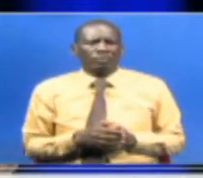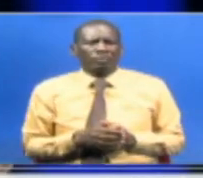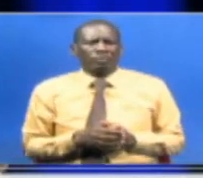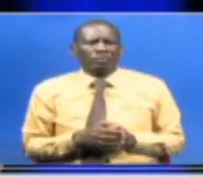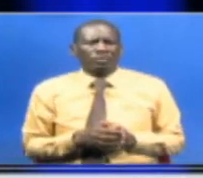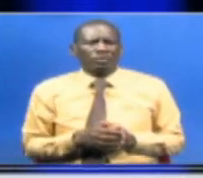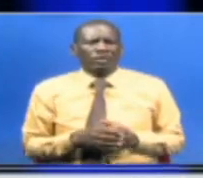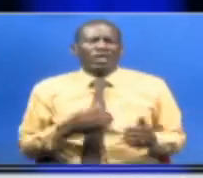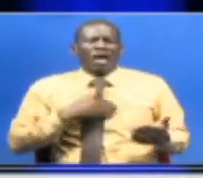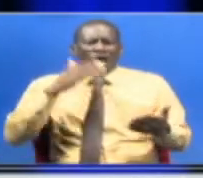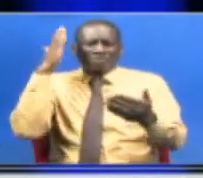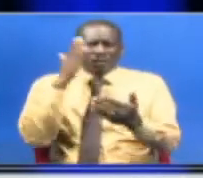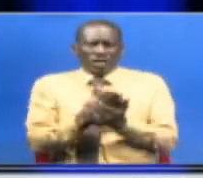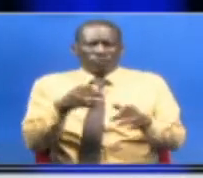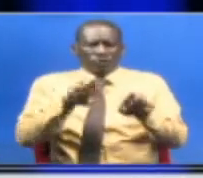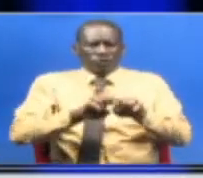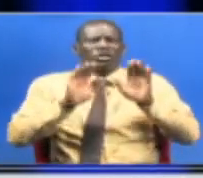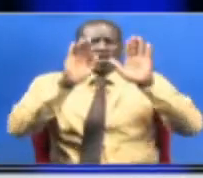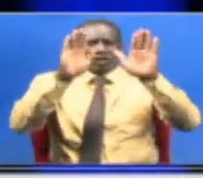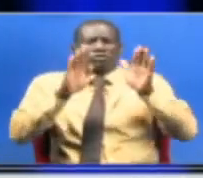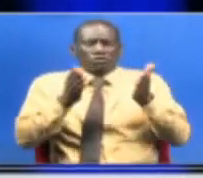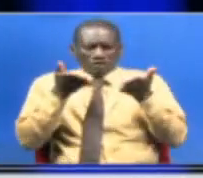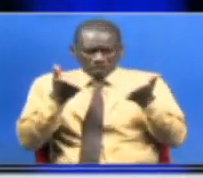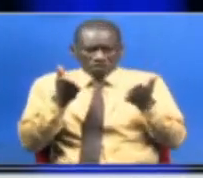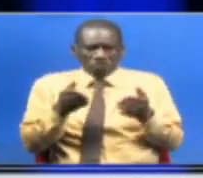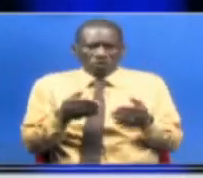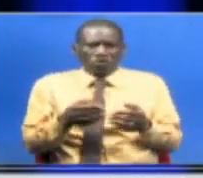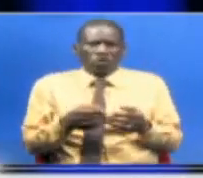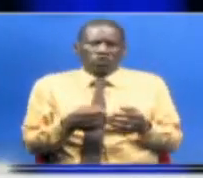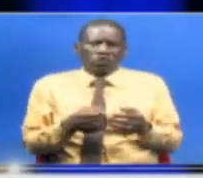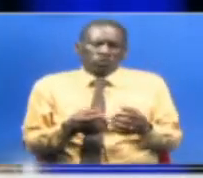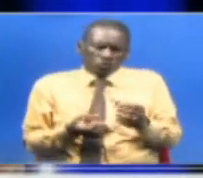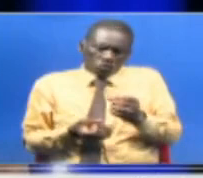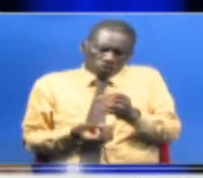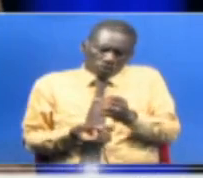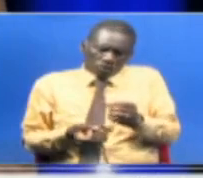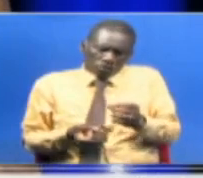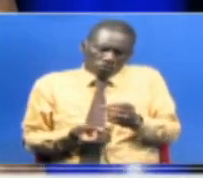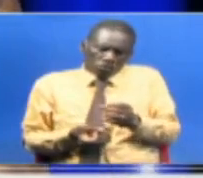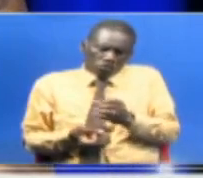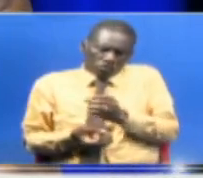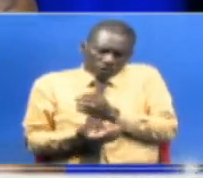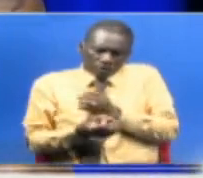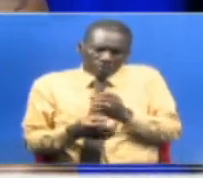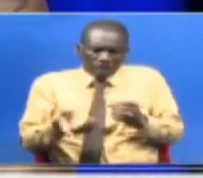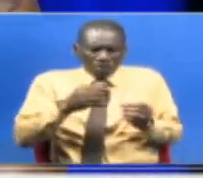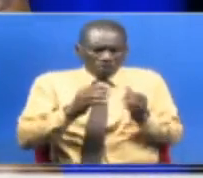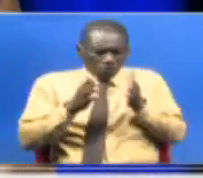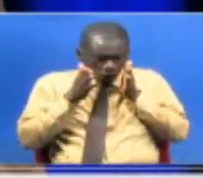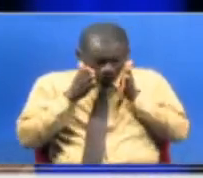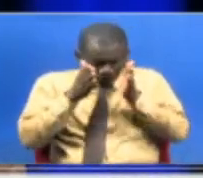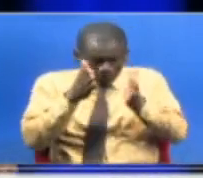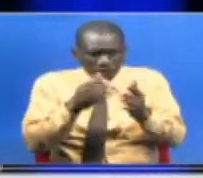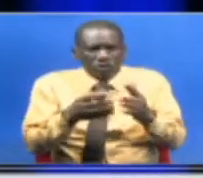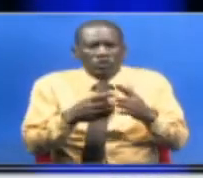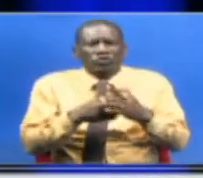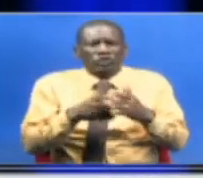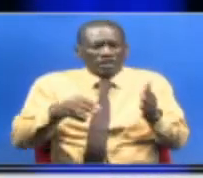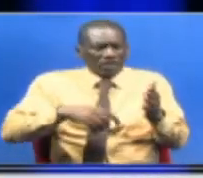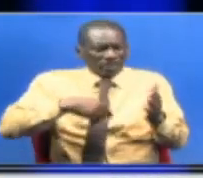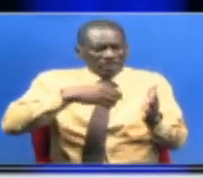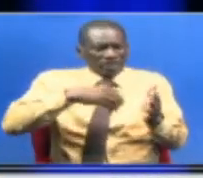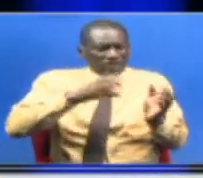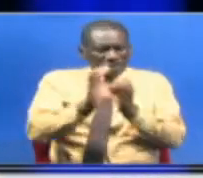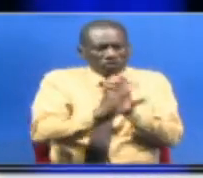I believe it is also necessary at this stage to underscore our commitment to the re-engineering of our country's special